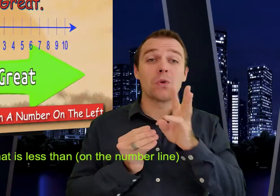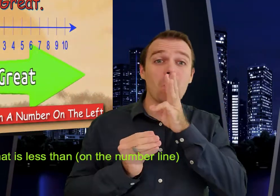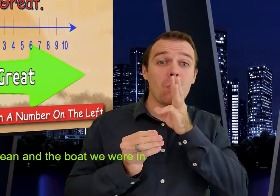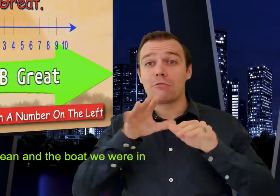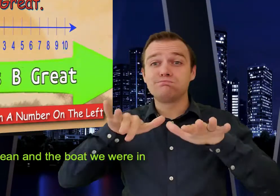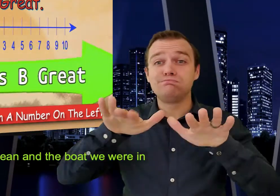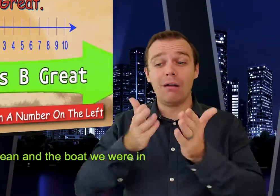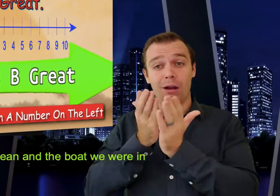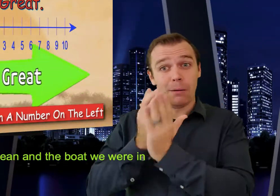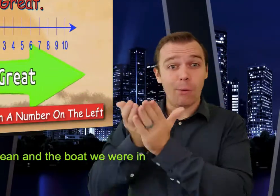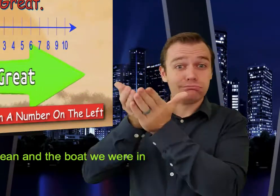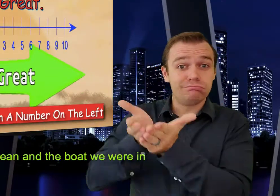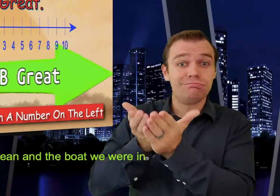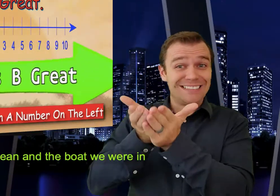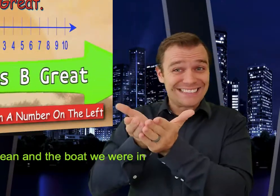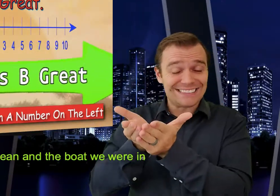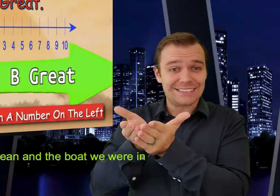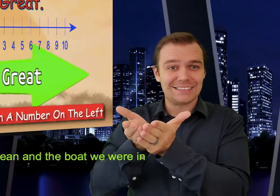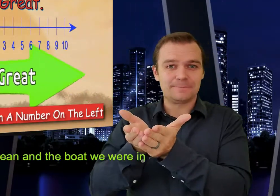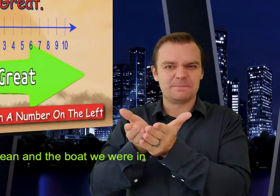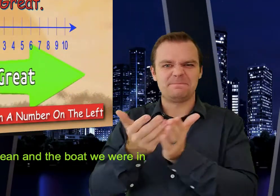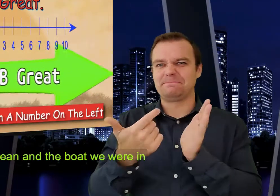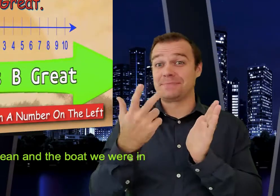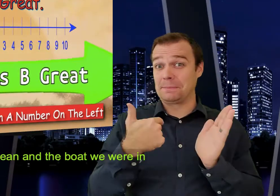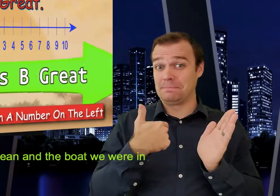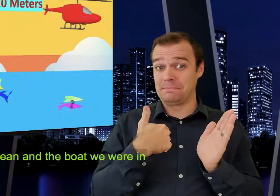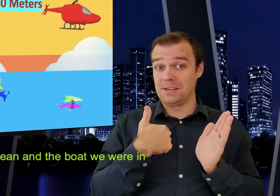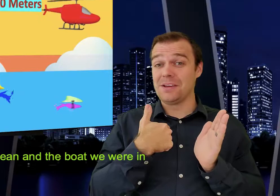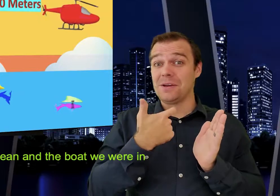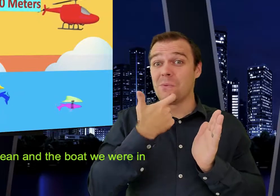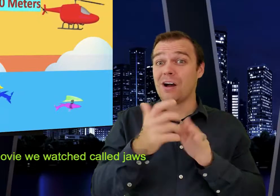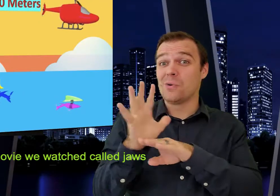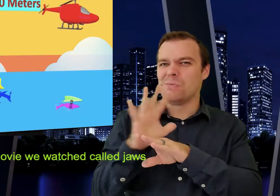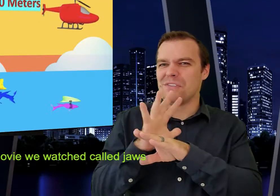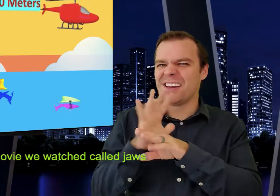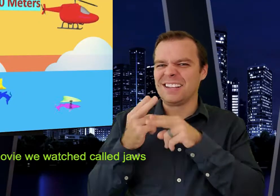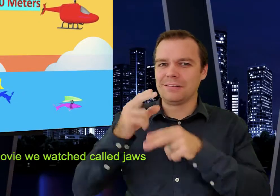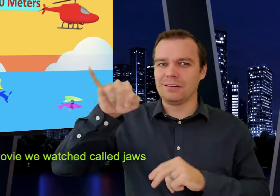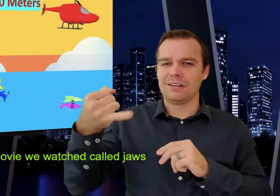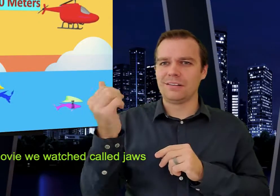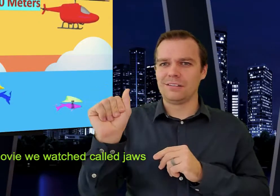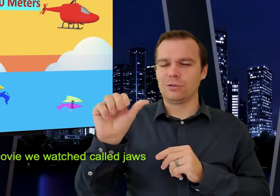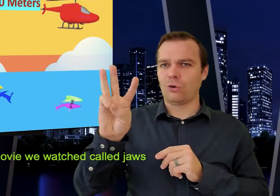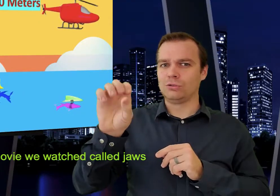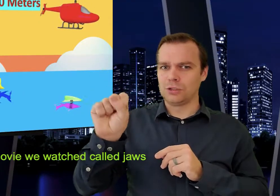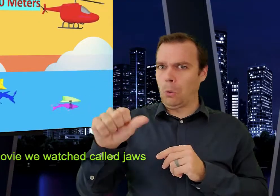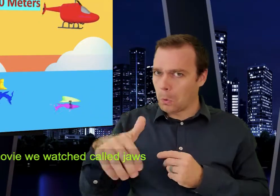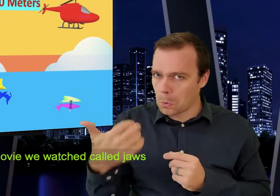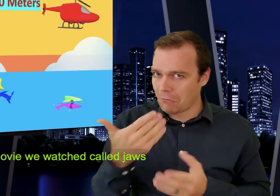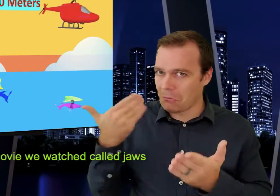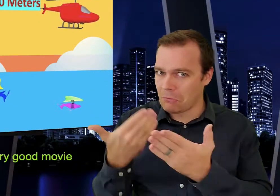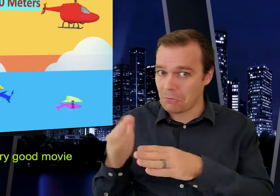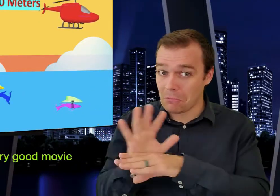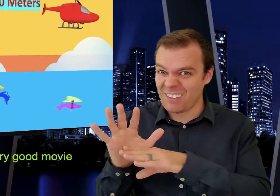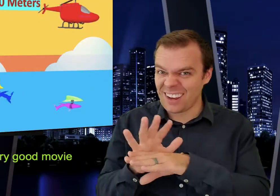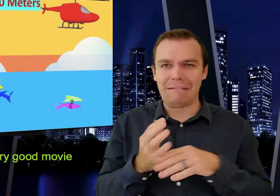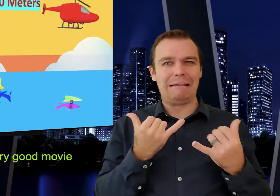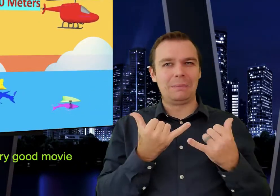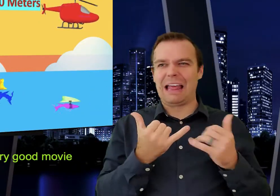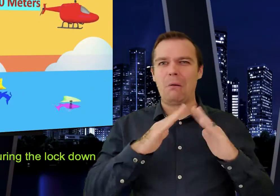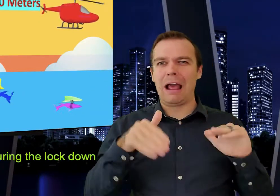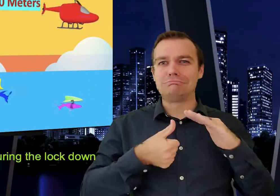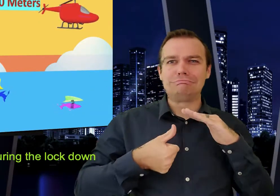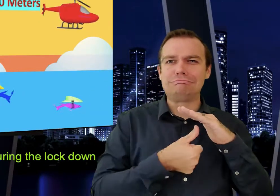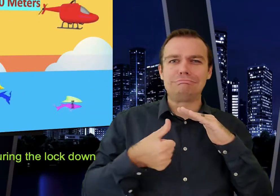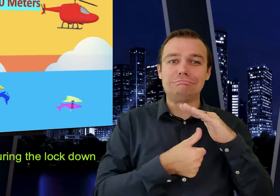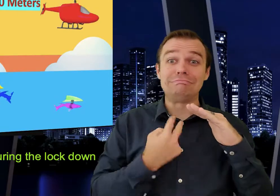about ocean and the boat we were in, which you were saying, let me tell you about, we saw a movie called Jaws. It was like a very good movie, but after that,